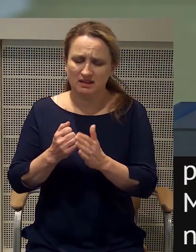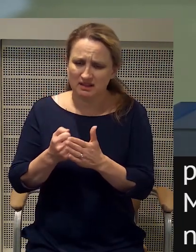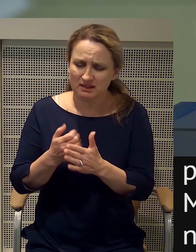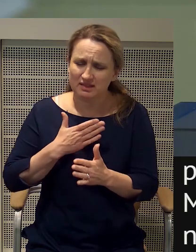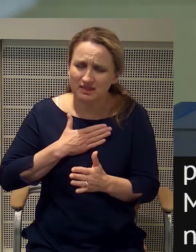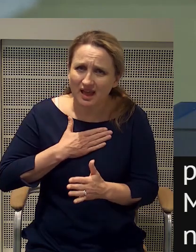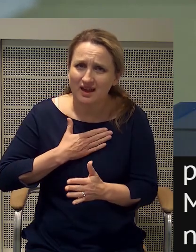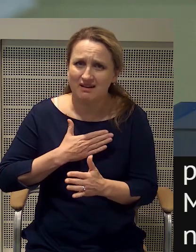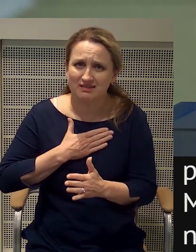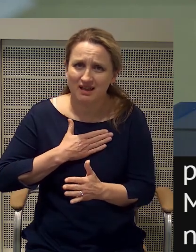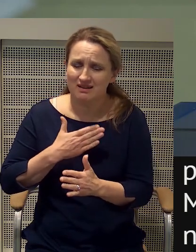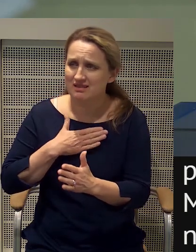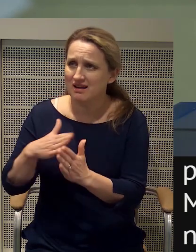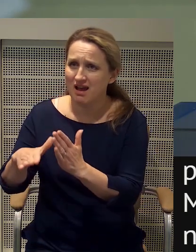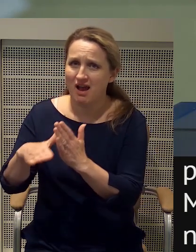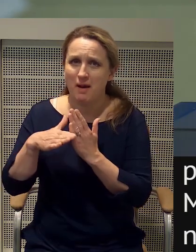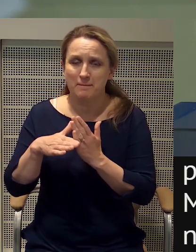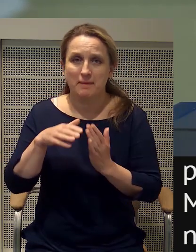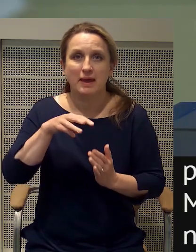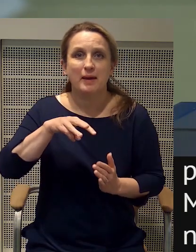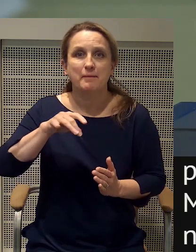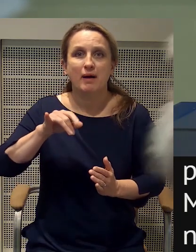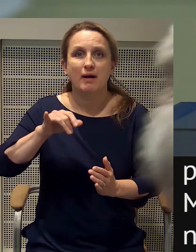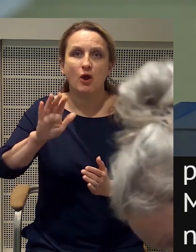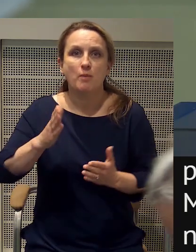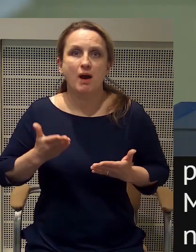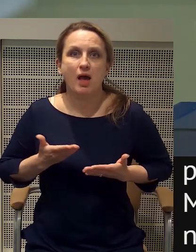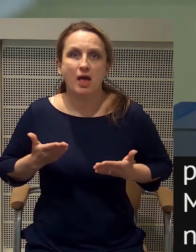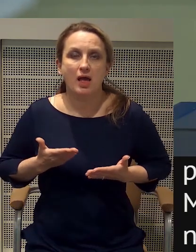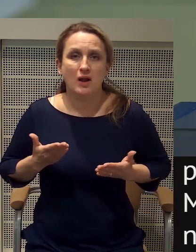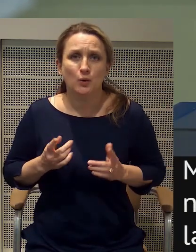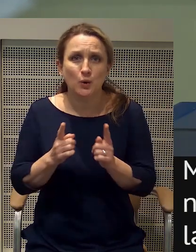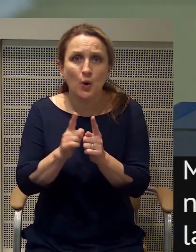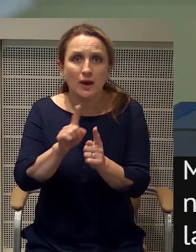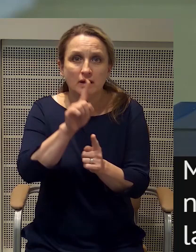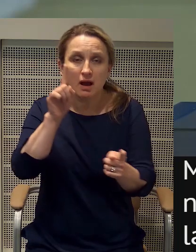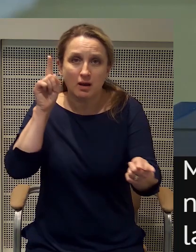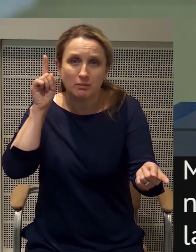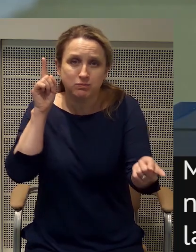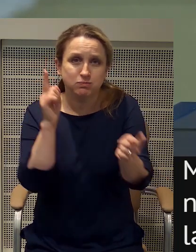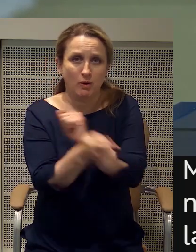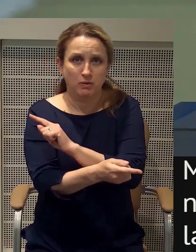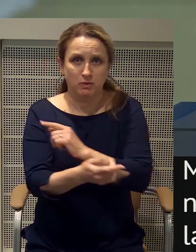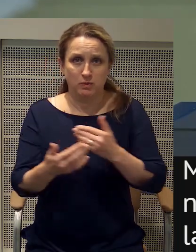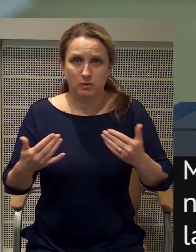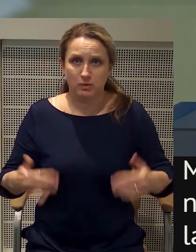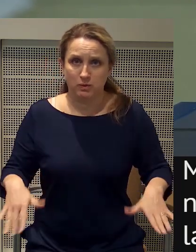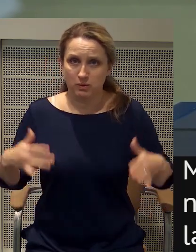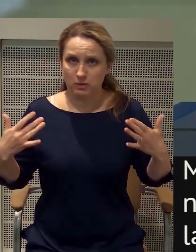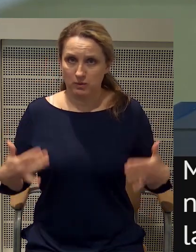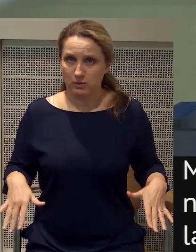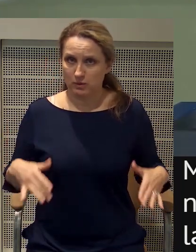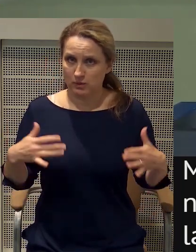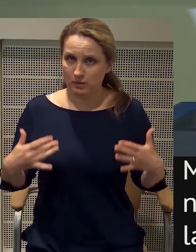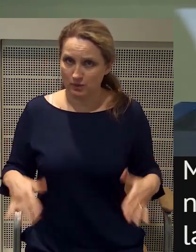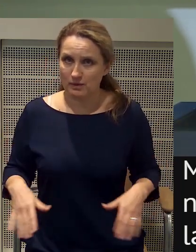And she almost knelt down. She was kneeling to thank us for the help because it has